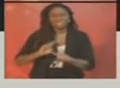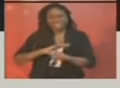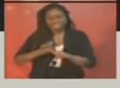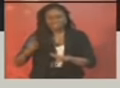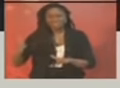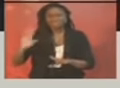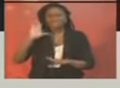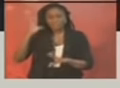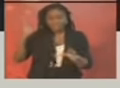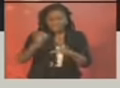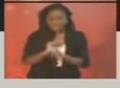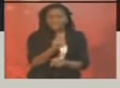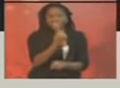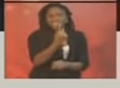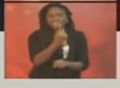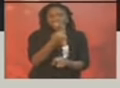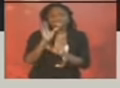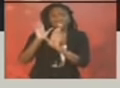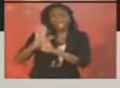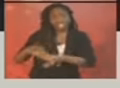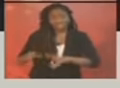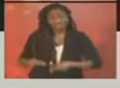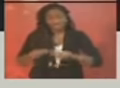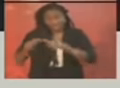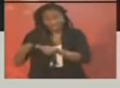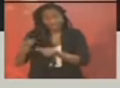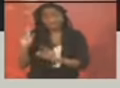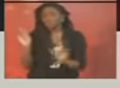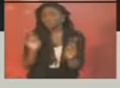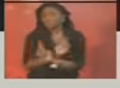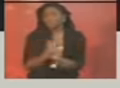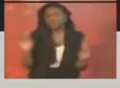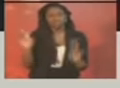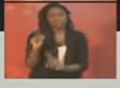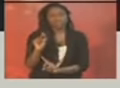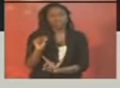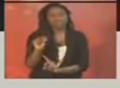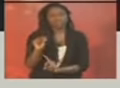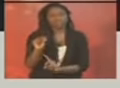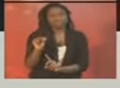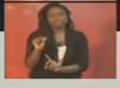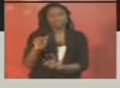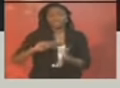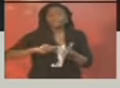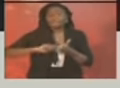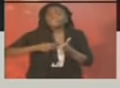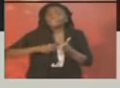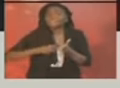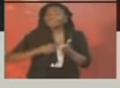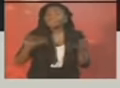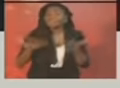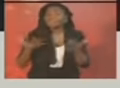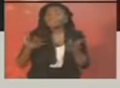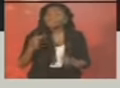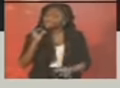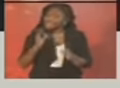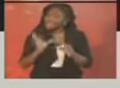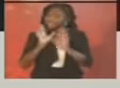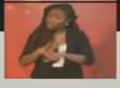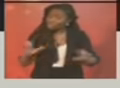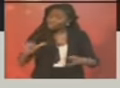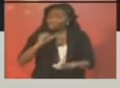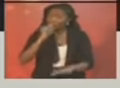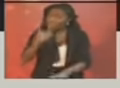the children would not be vaccinated. It also means that they are at risk of having the